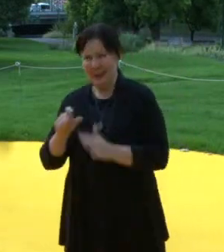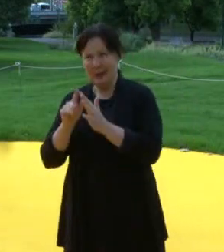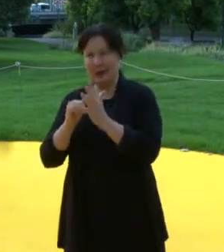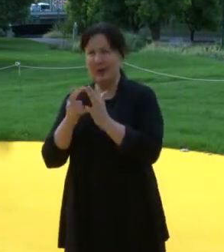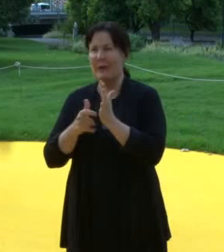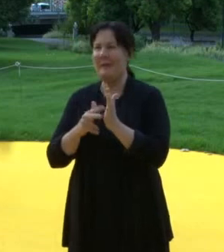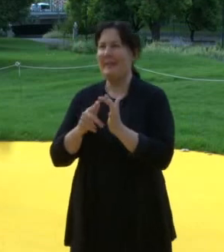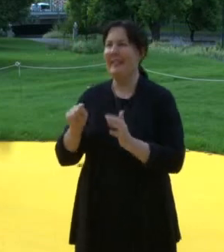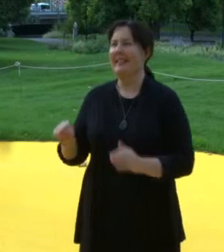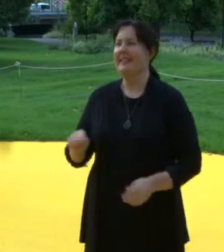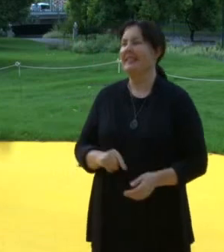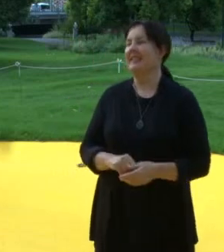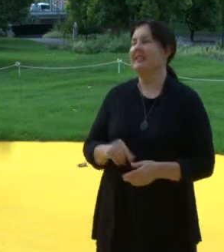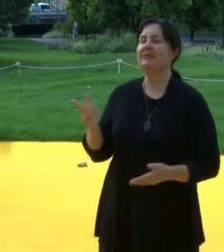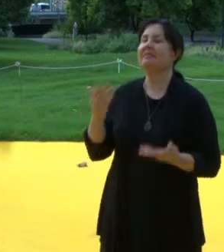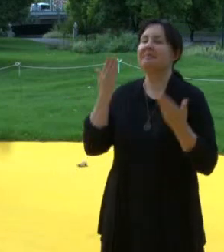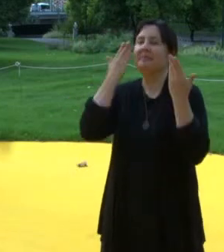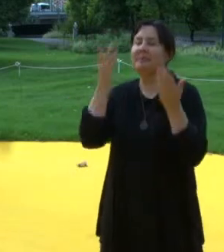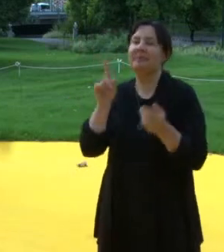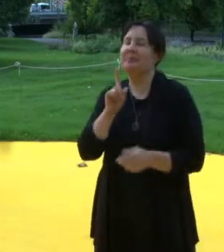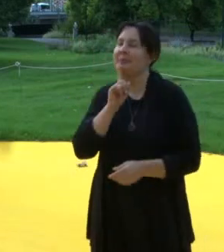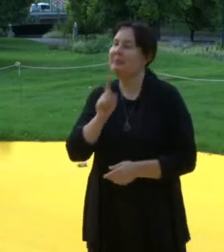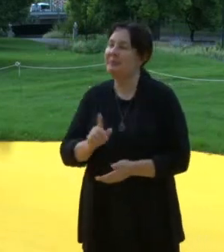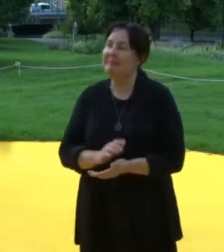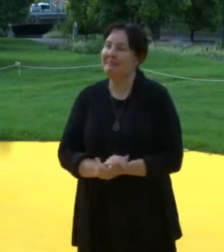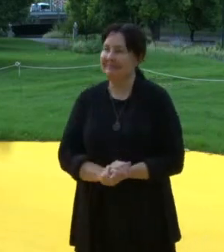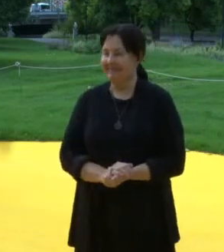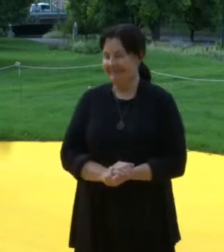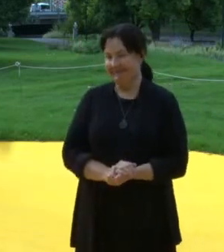I don't know what to say. Do I?